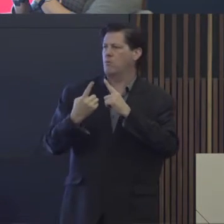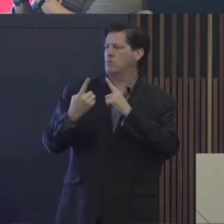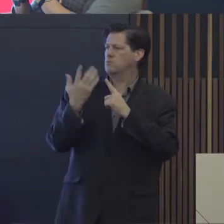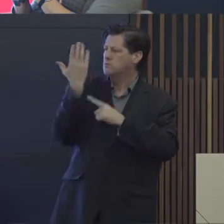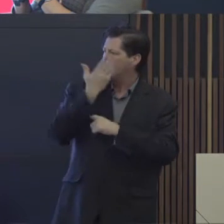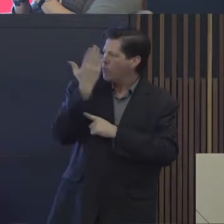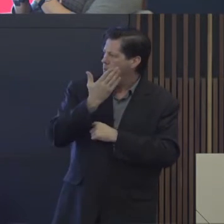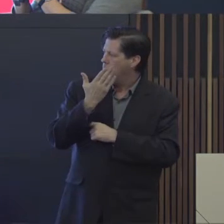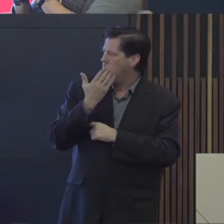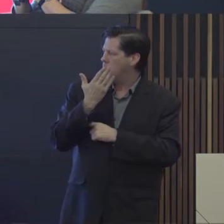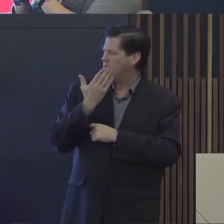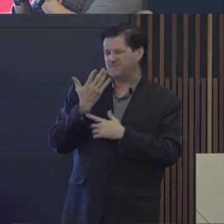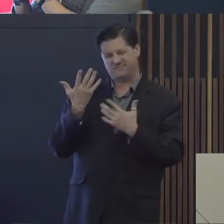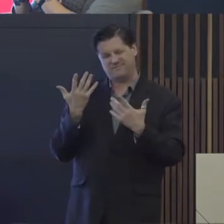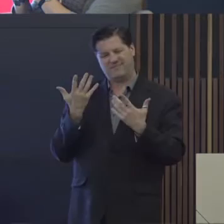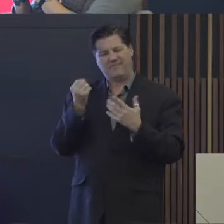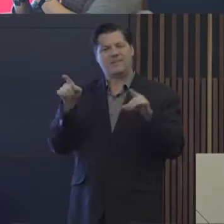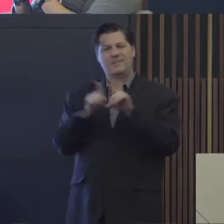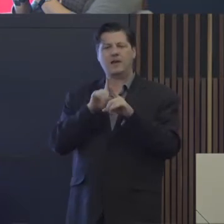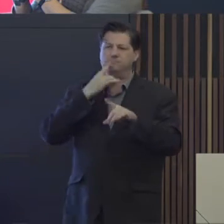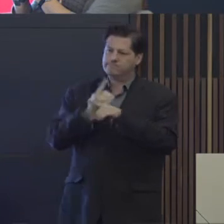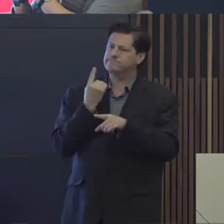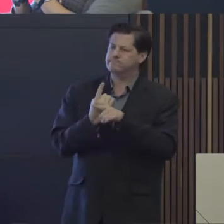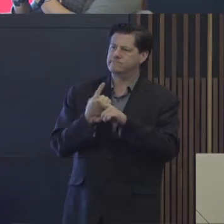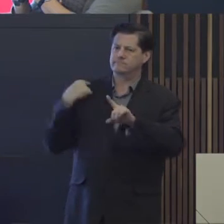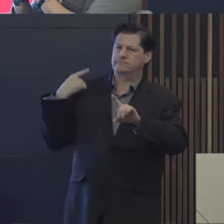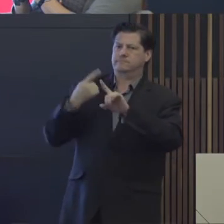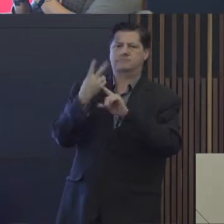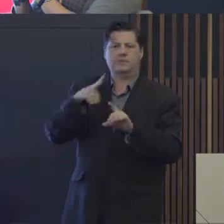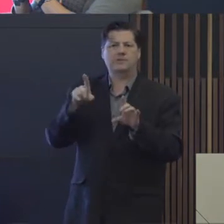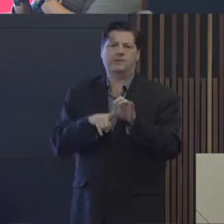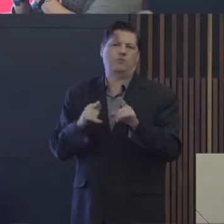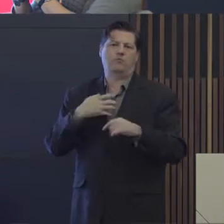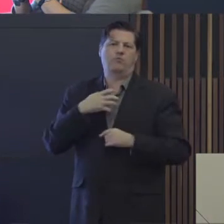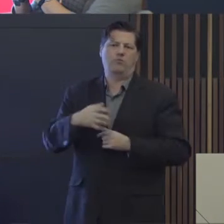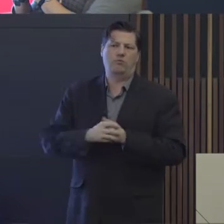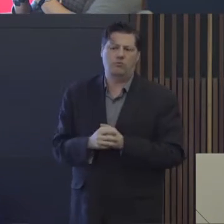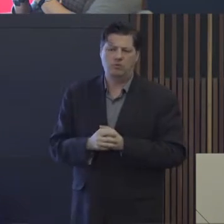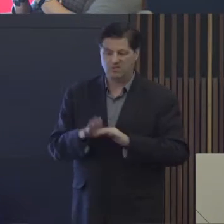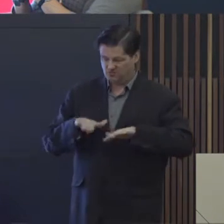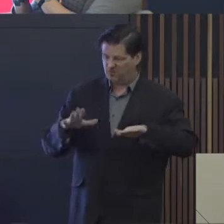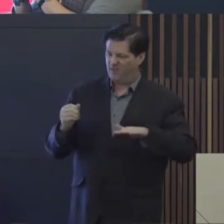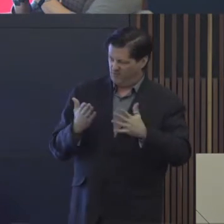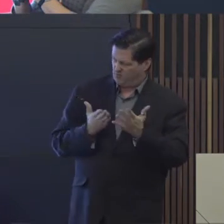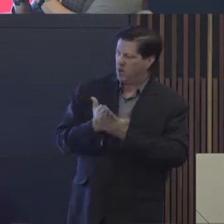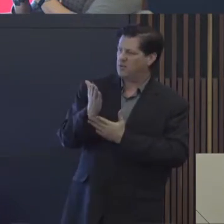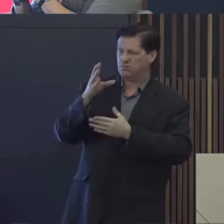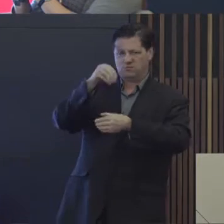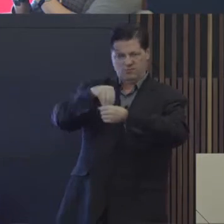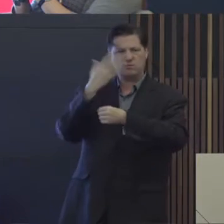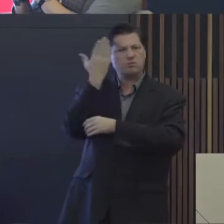they haven't changed. Children have got their rights to be there. It's about the leadership in the schools and the will of those leaders